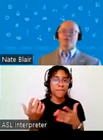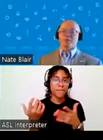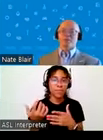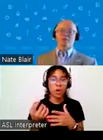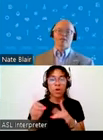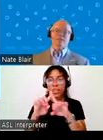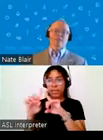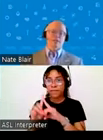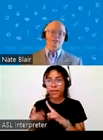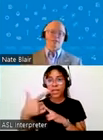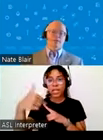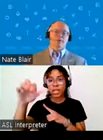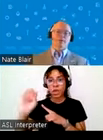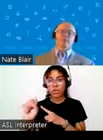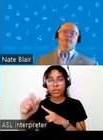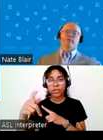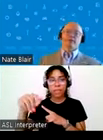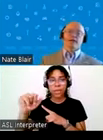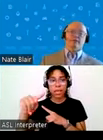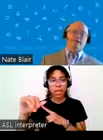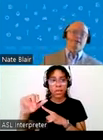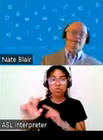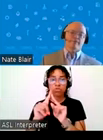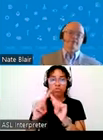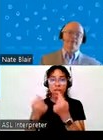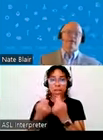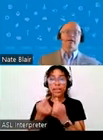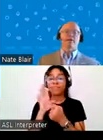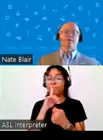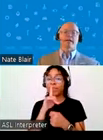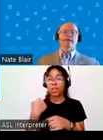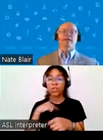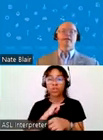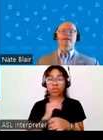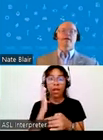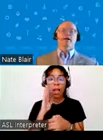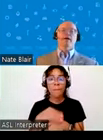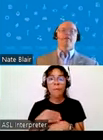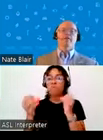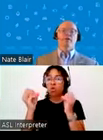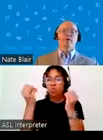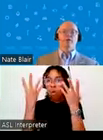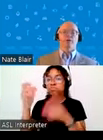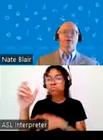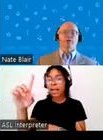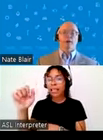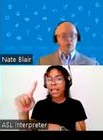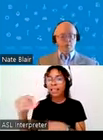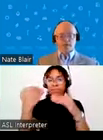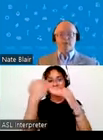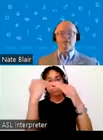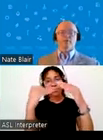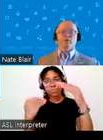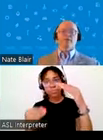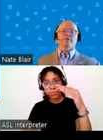different geospatial teams across the laboratories, we have really gathered a lot of different layers of data for both